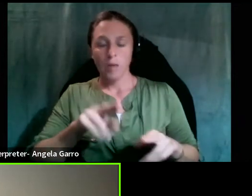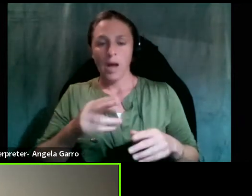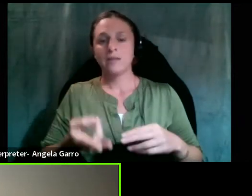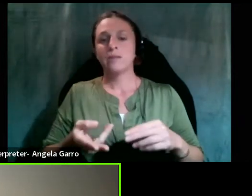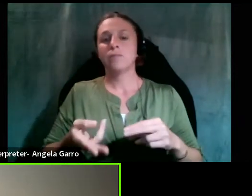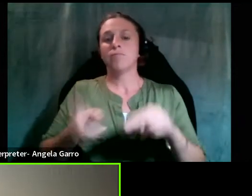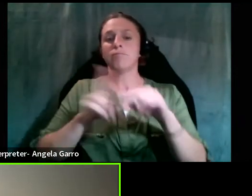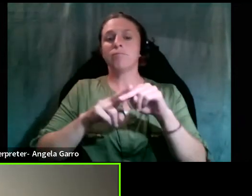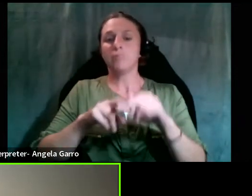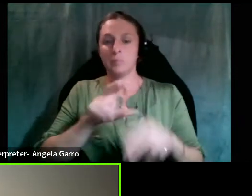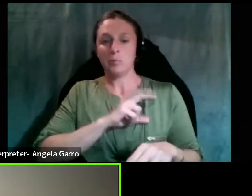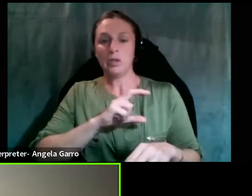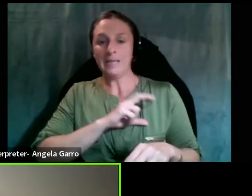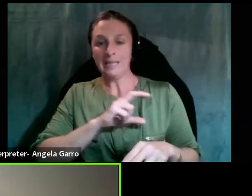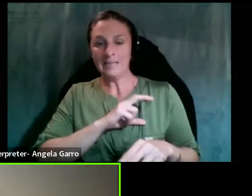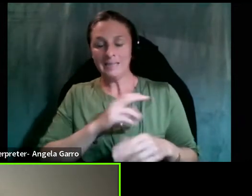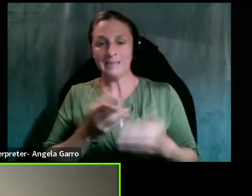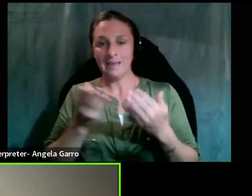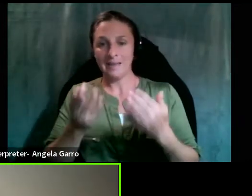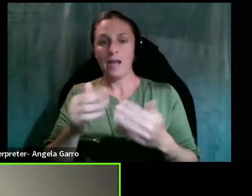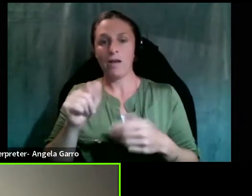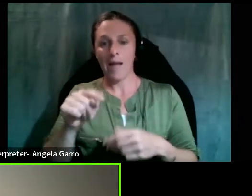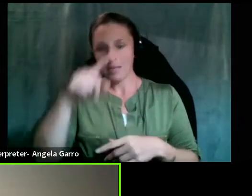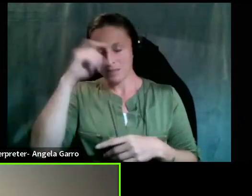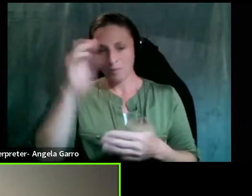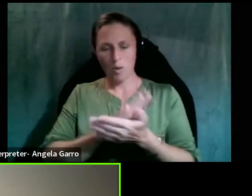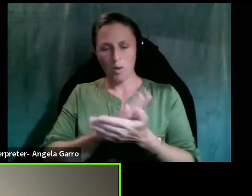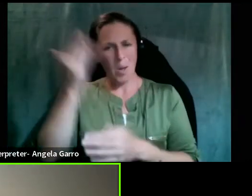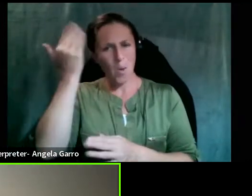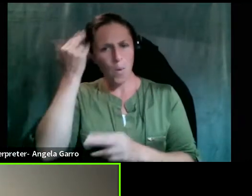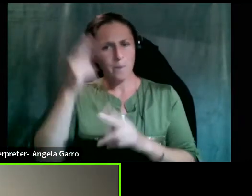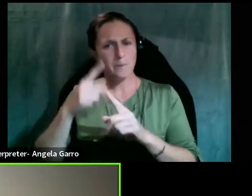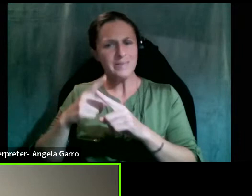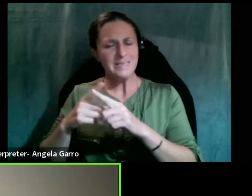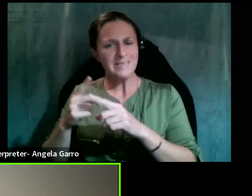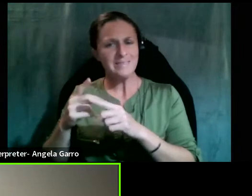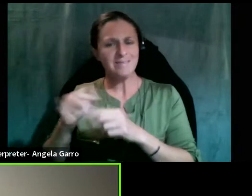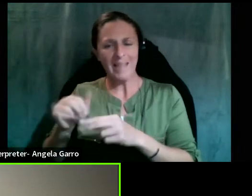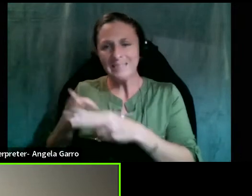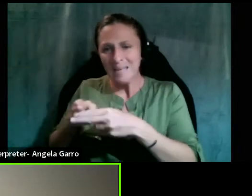school. I hope this is temporary and will not go to other sites.